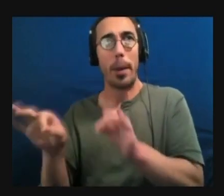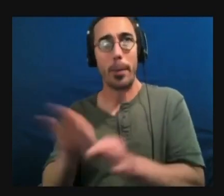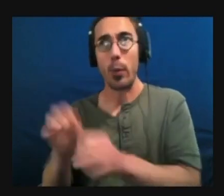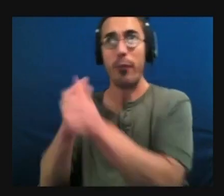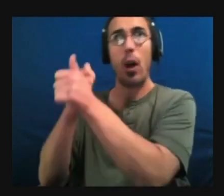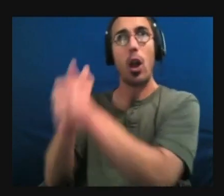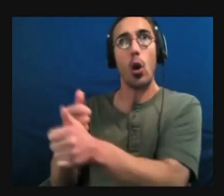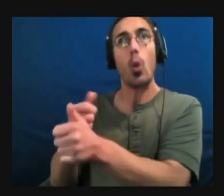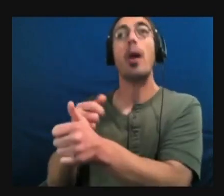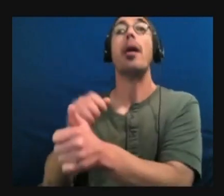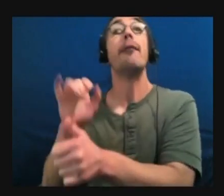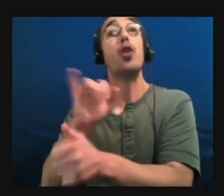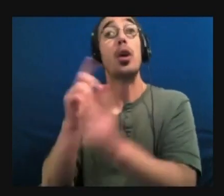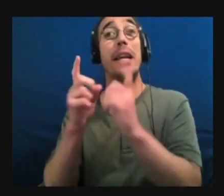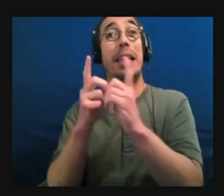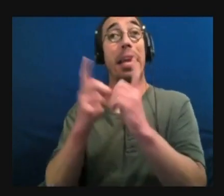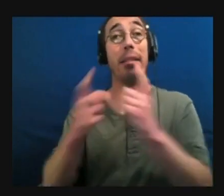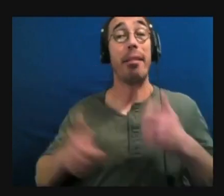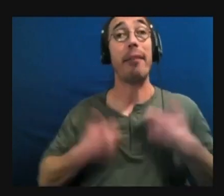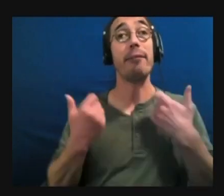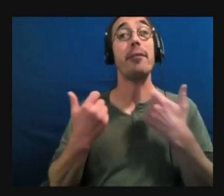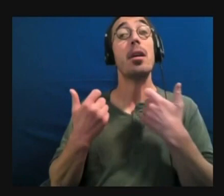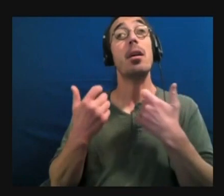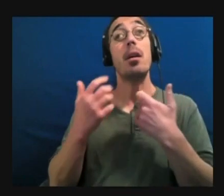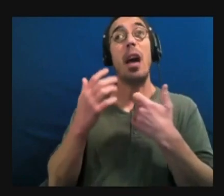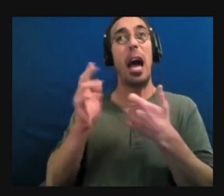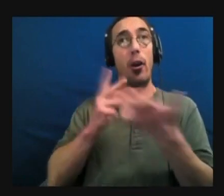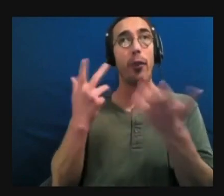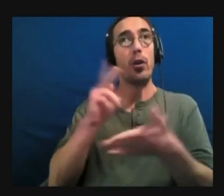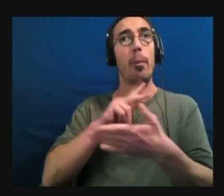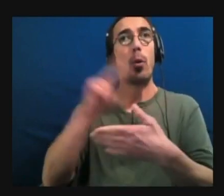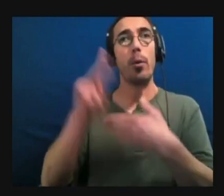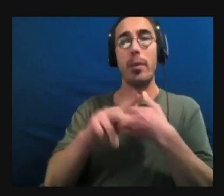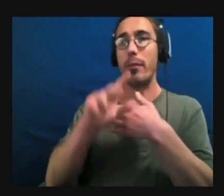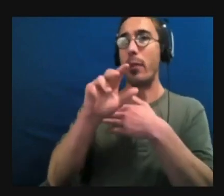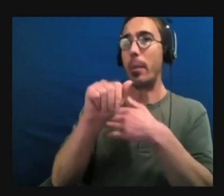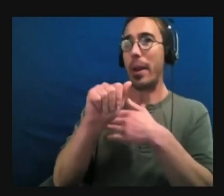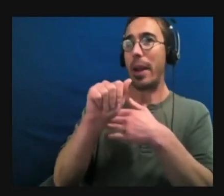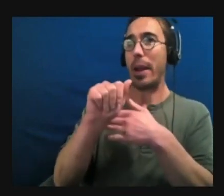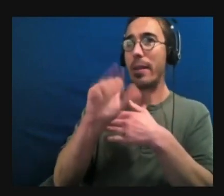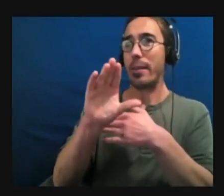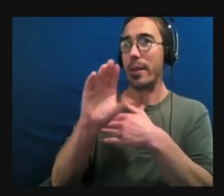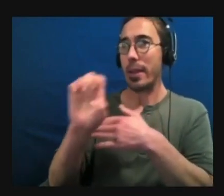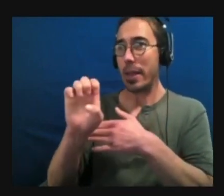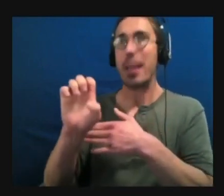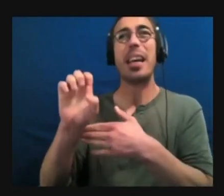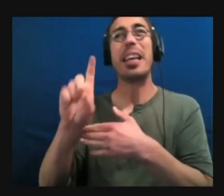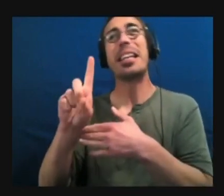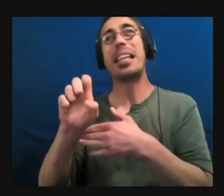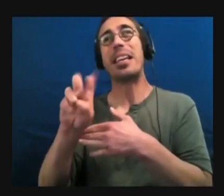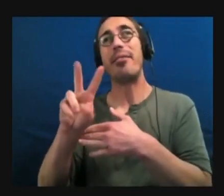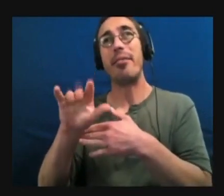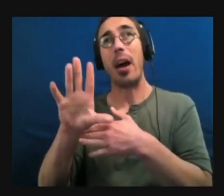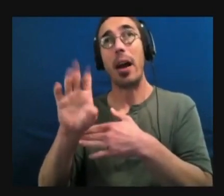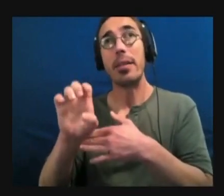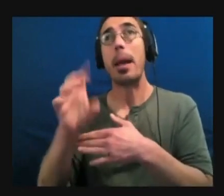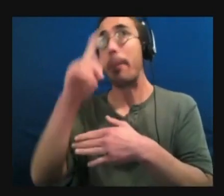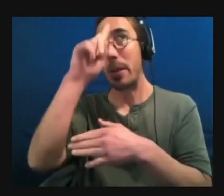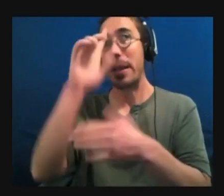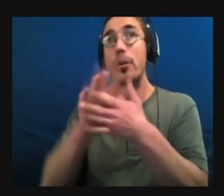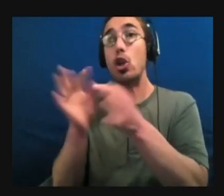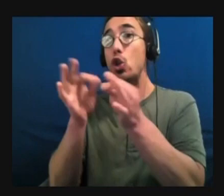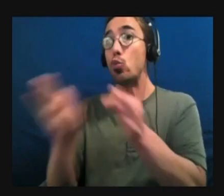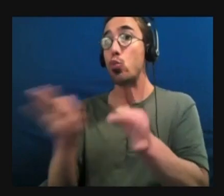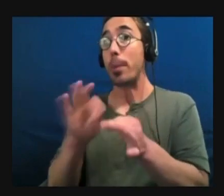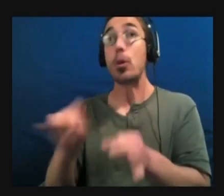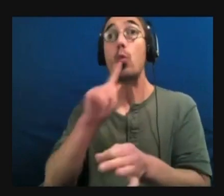I have them programmed into my AAC device. I think scripts are very helpful. That's true.